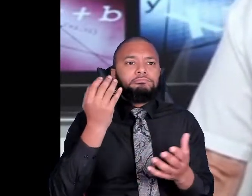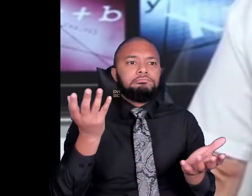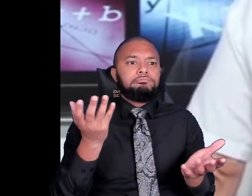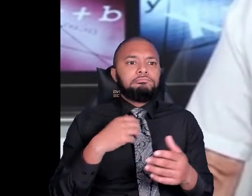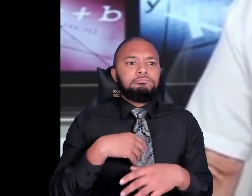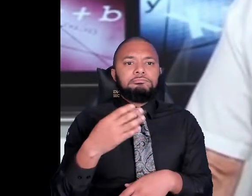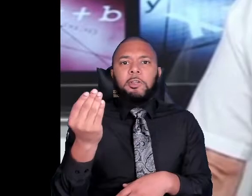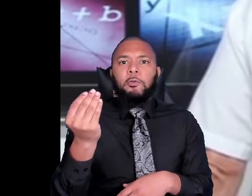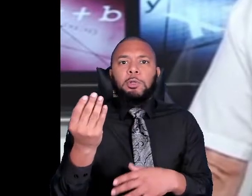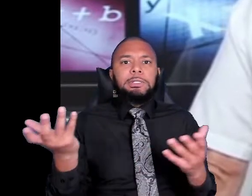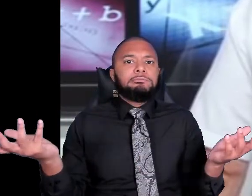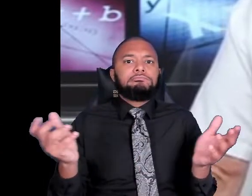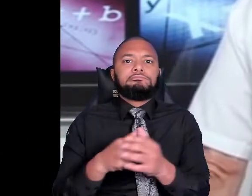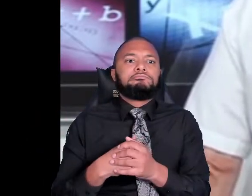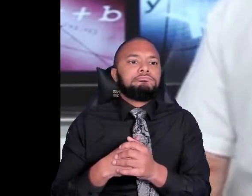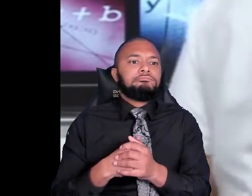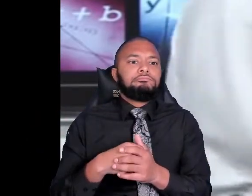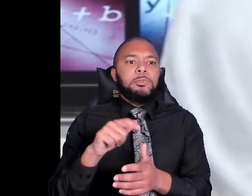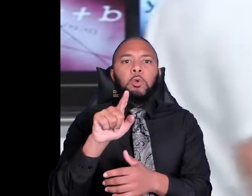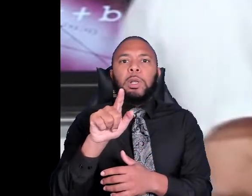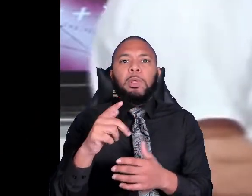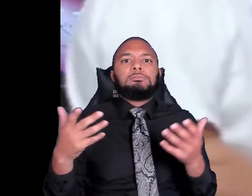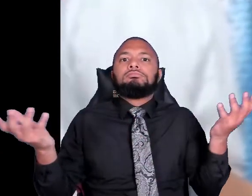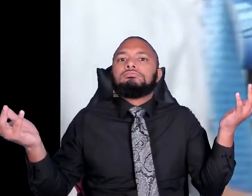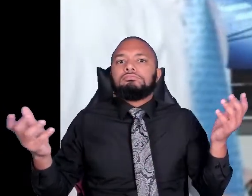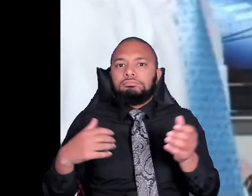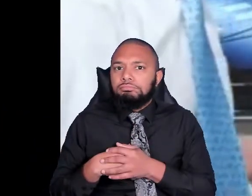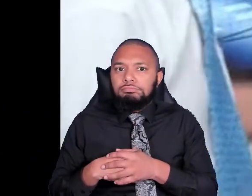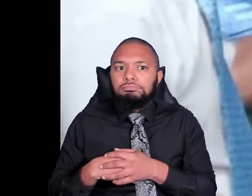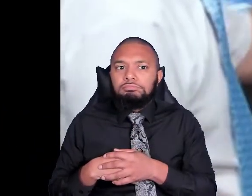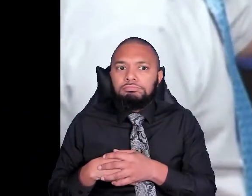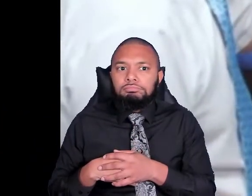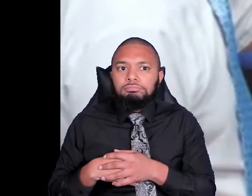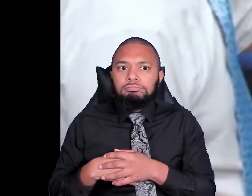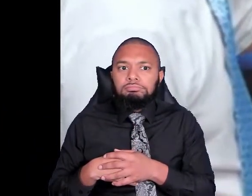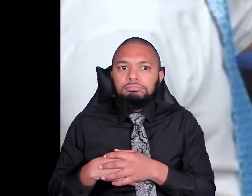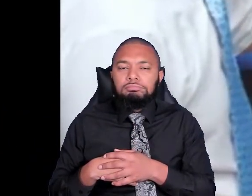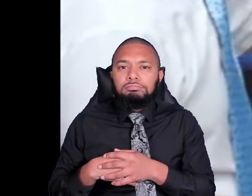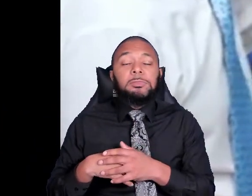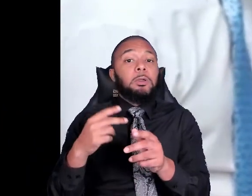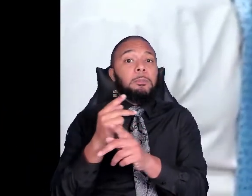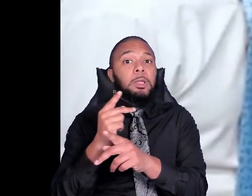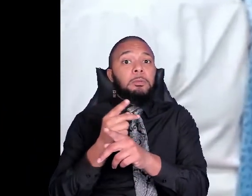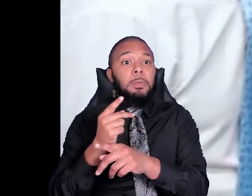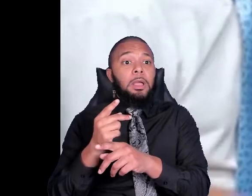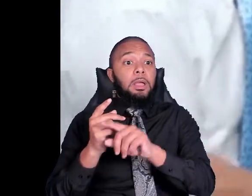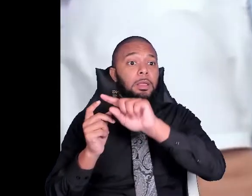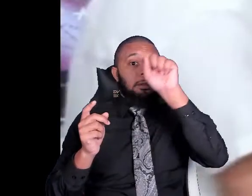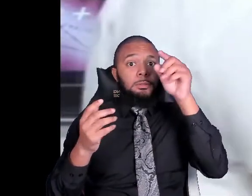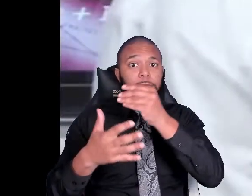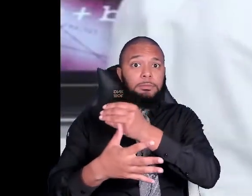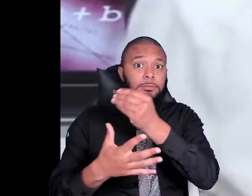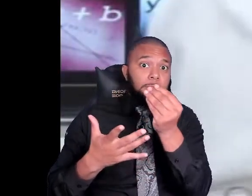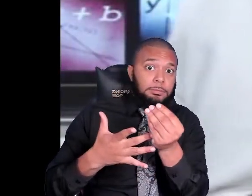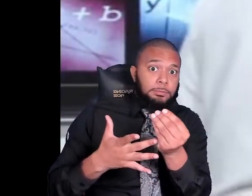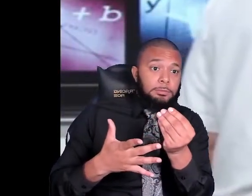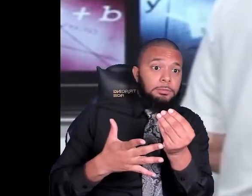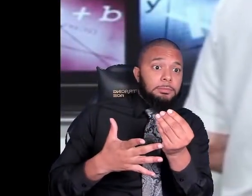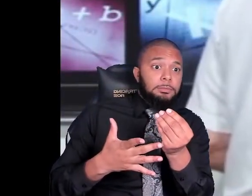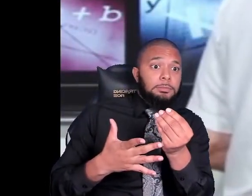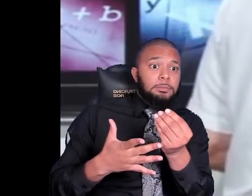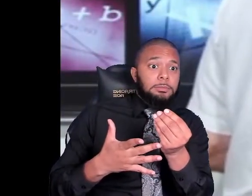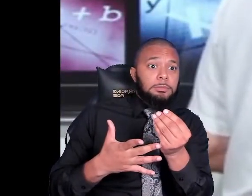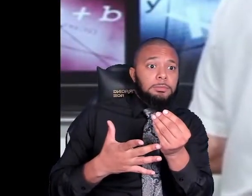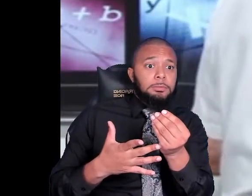a 14 and this one a 21, then when I multiply this one by 3,